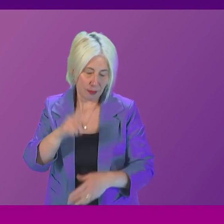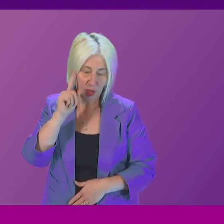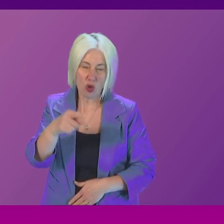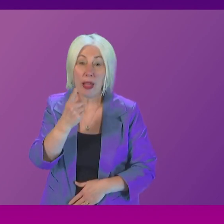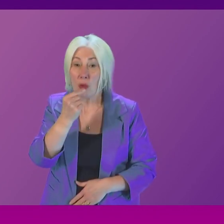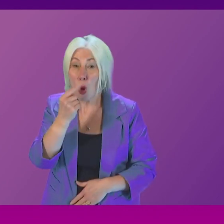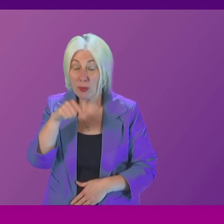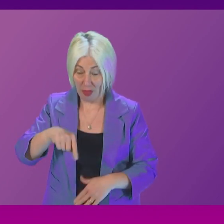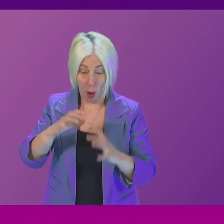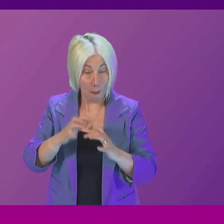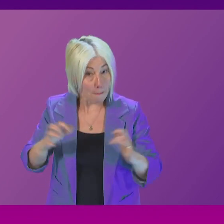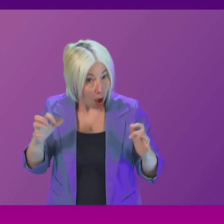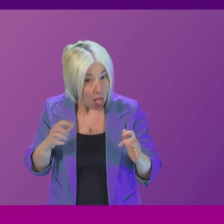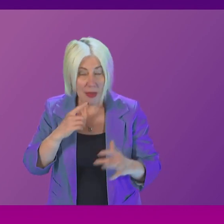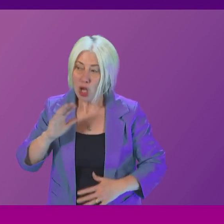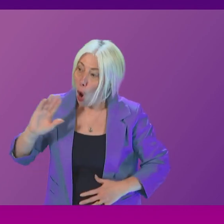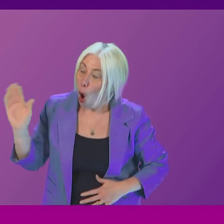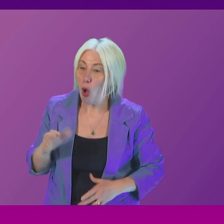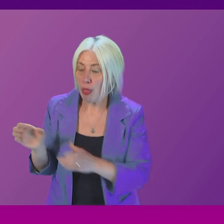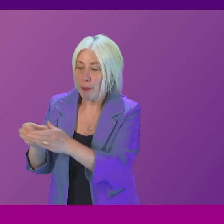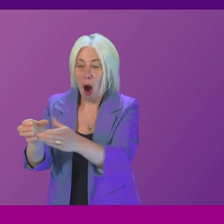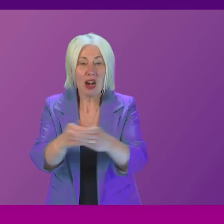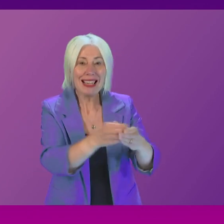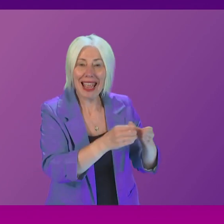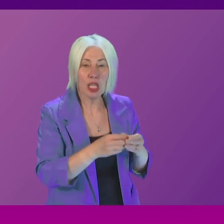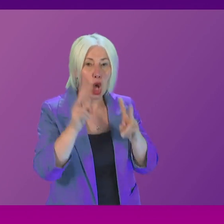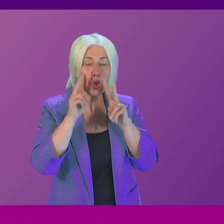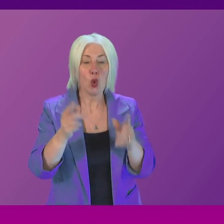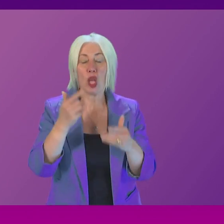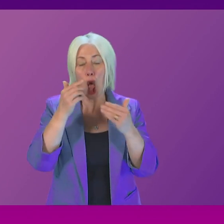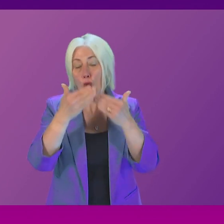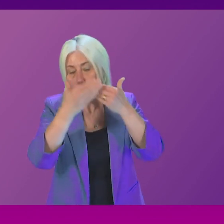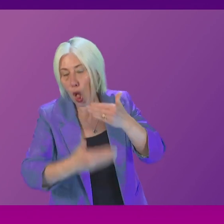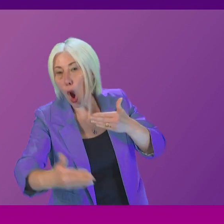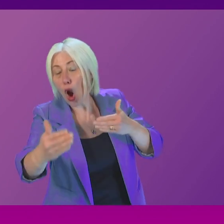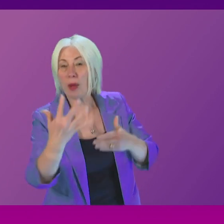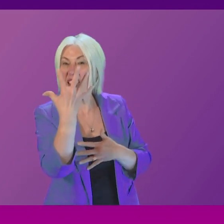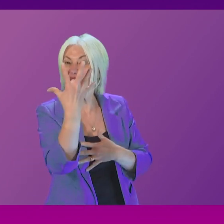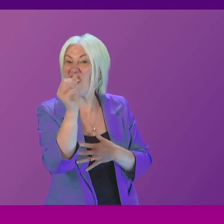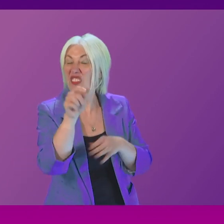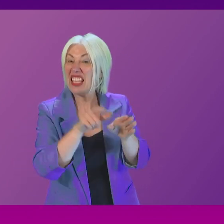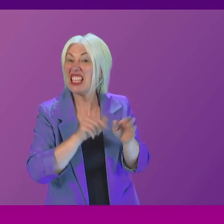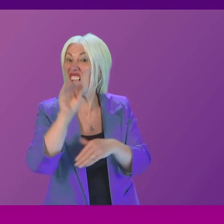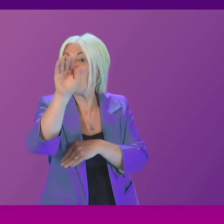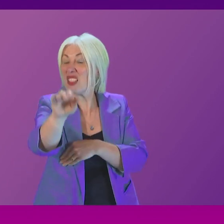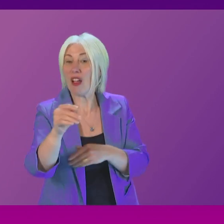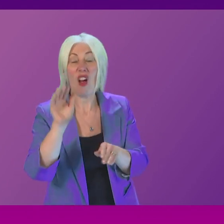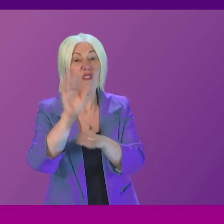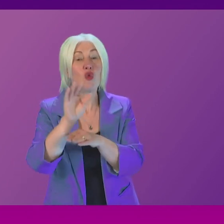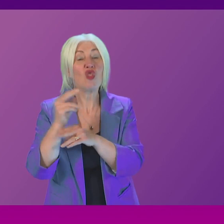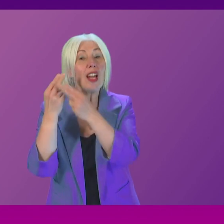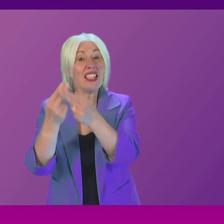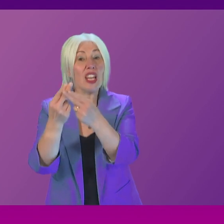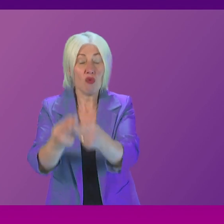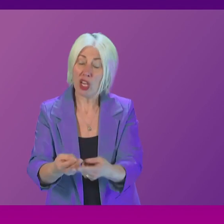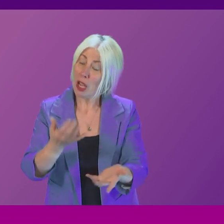to get Parliament and all the parties to look at the longer term, 50 years ahead, future generations? Because sometimes we have to